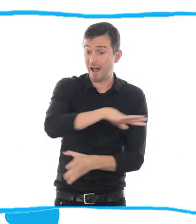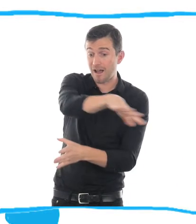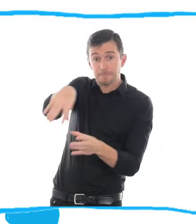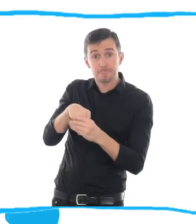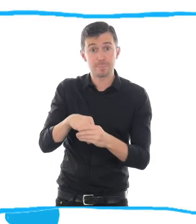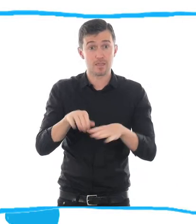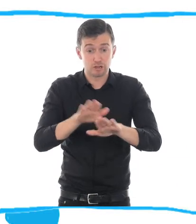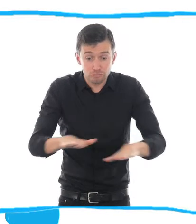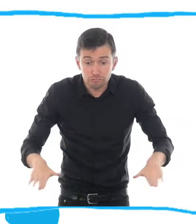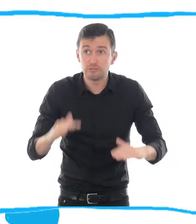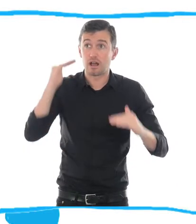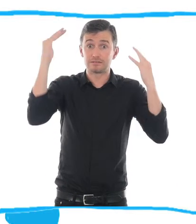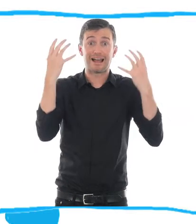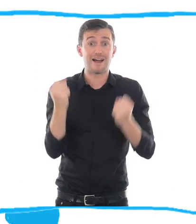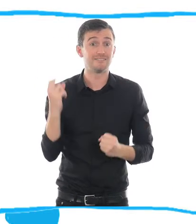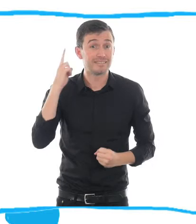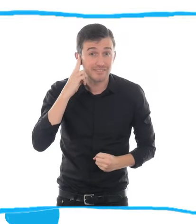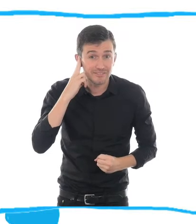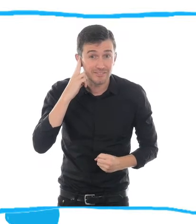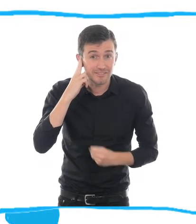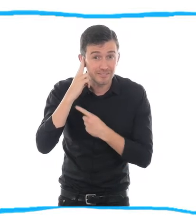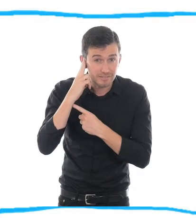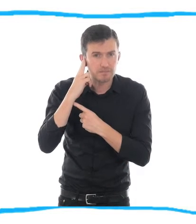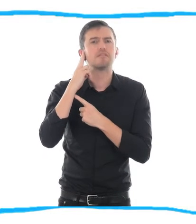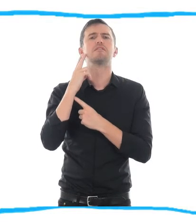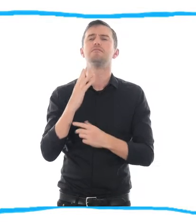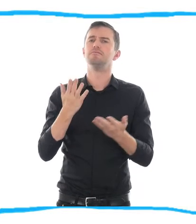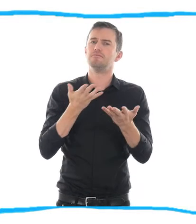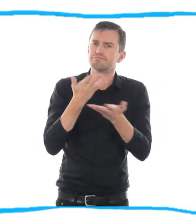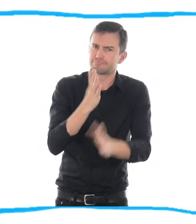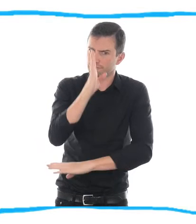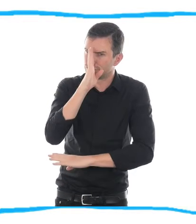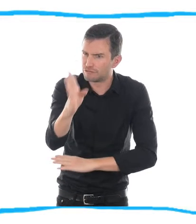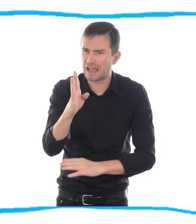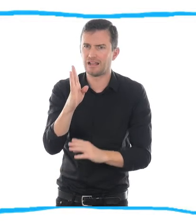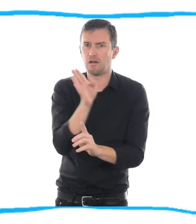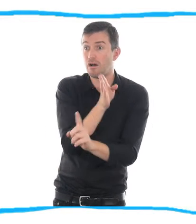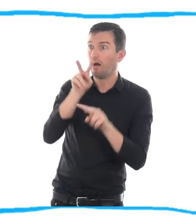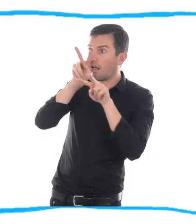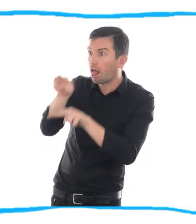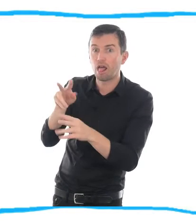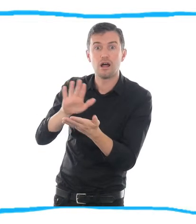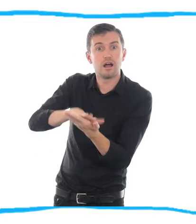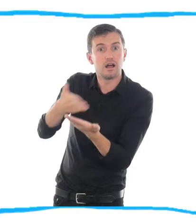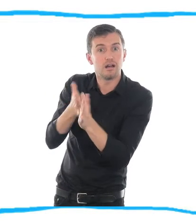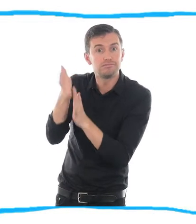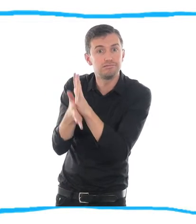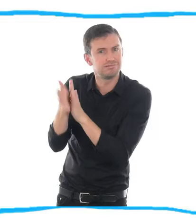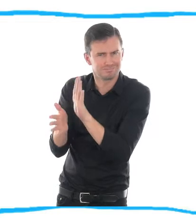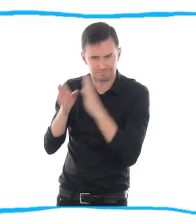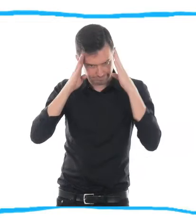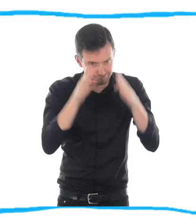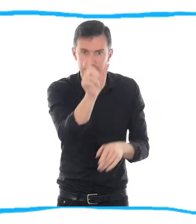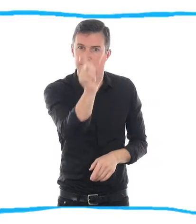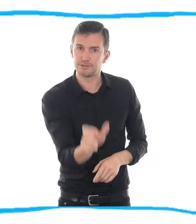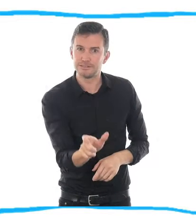To be more inclusive of children and adults with hearing impairments, speak directly to them, not to their sign language interpreter. Some